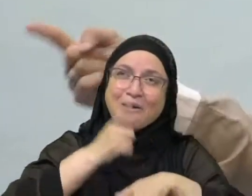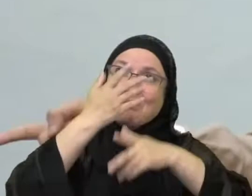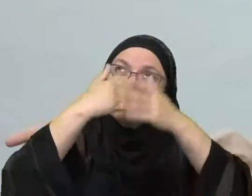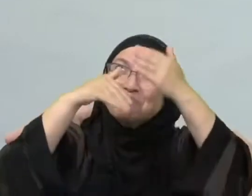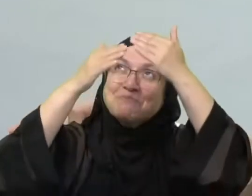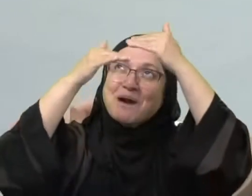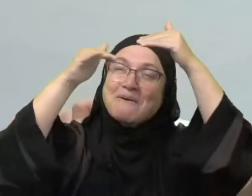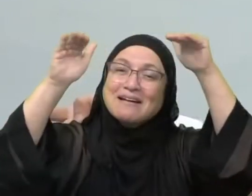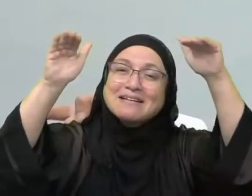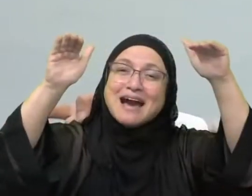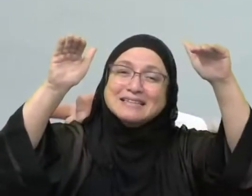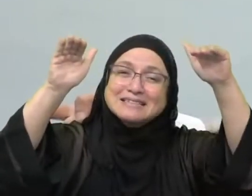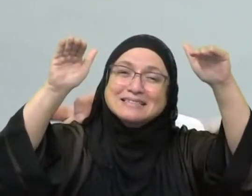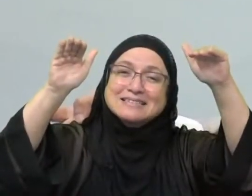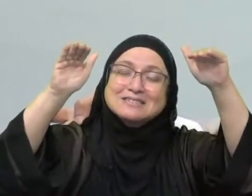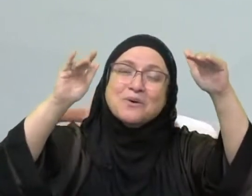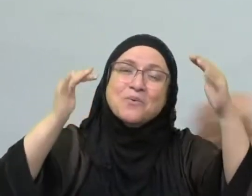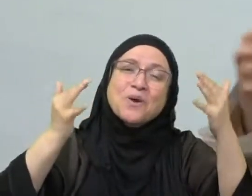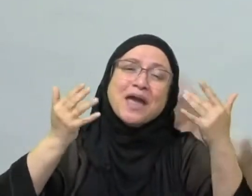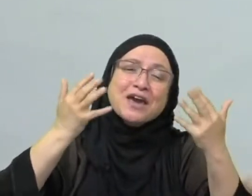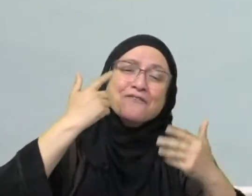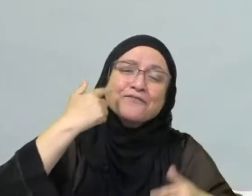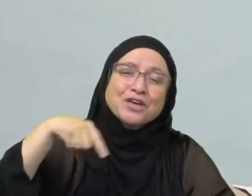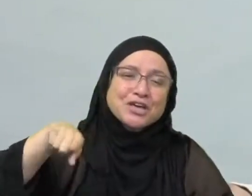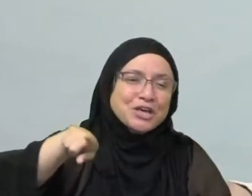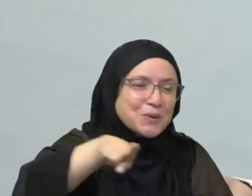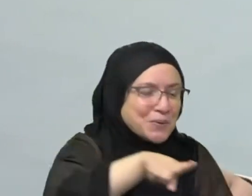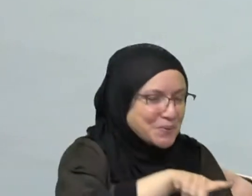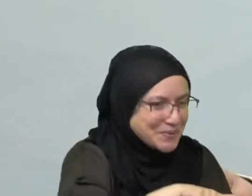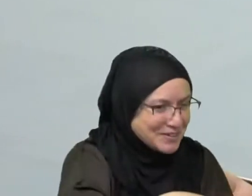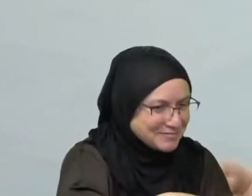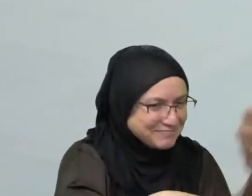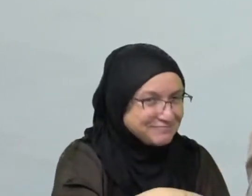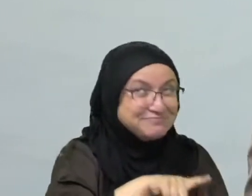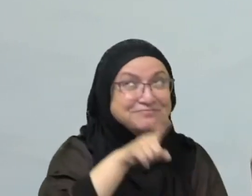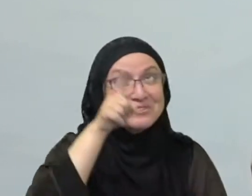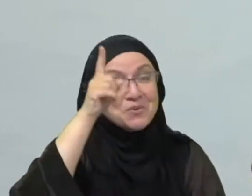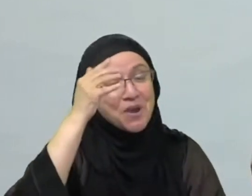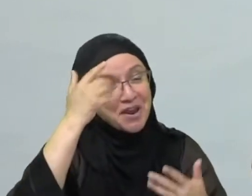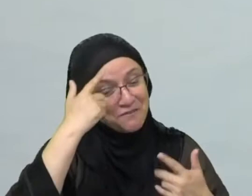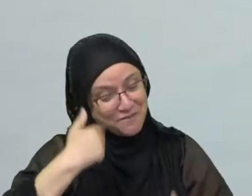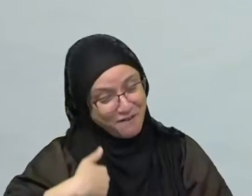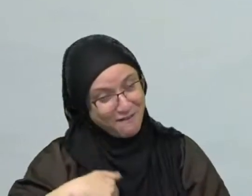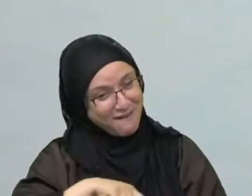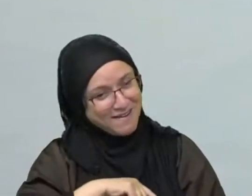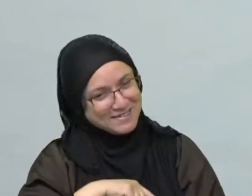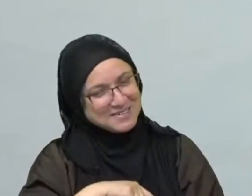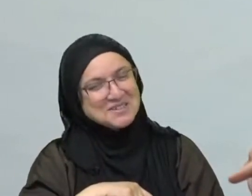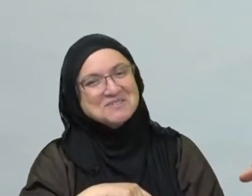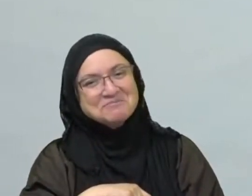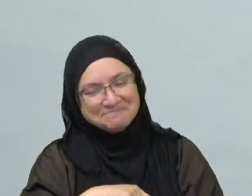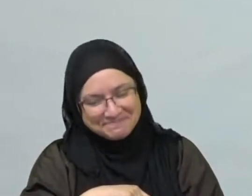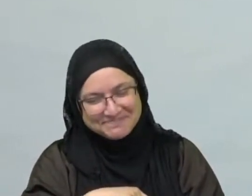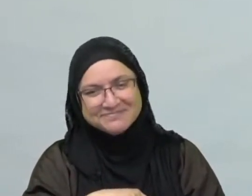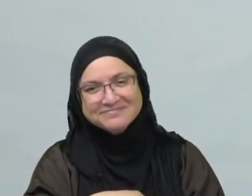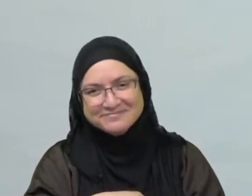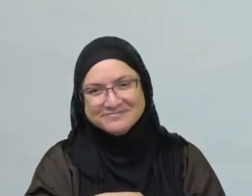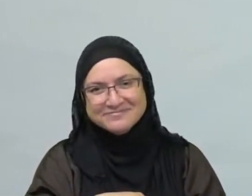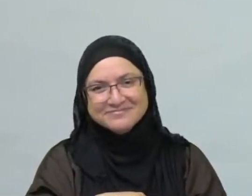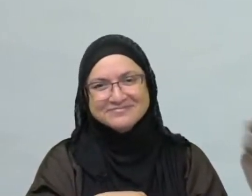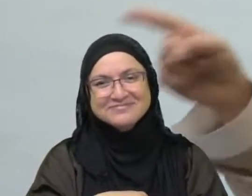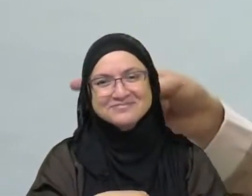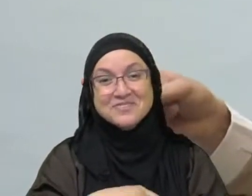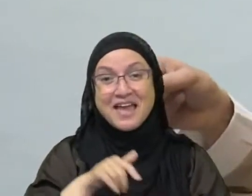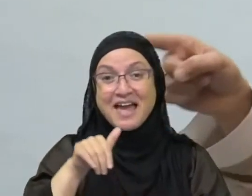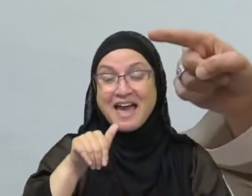is waiting for you. It's waiting for you. And as Asiya, alayhi salam, was being tortured